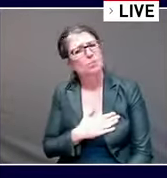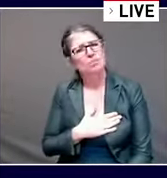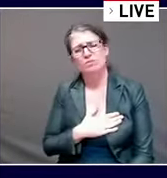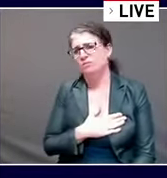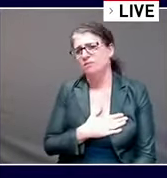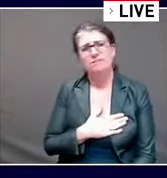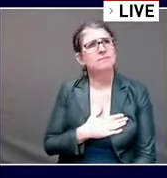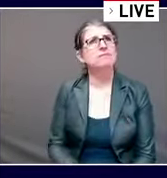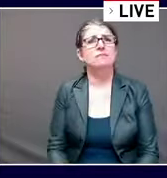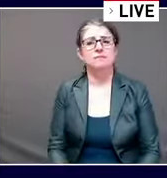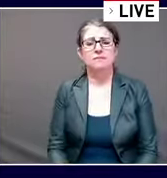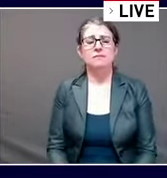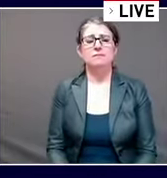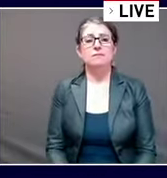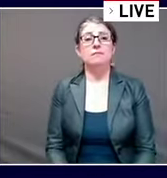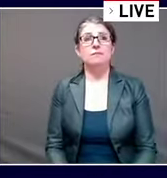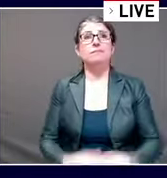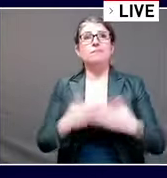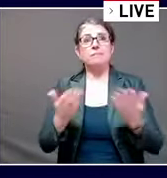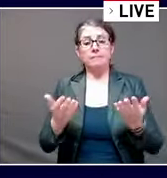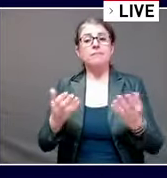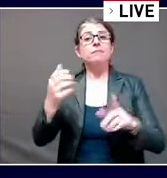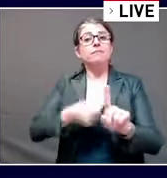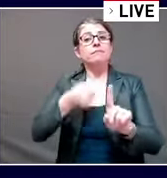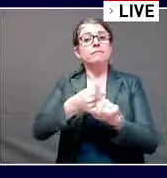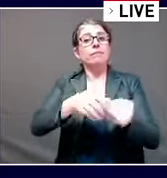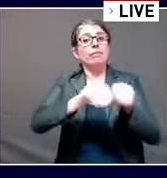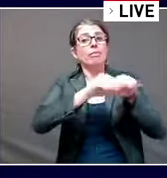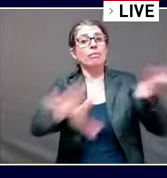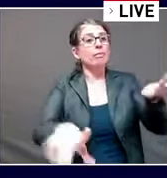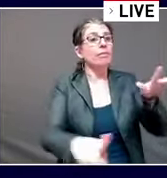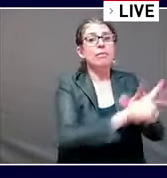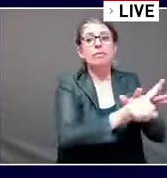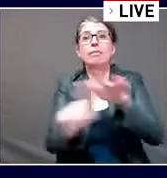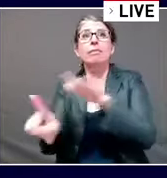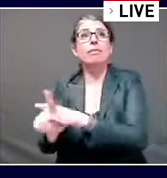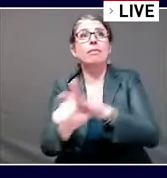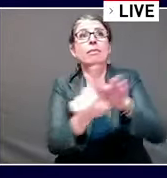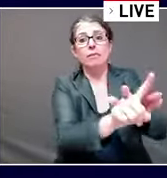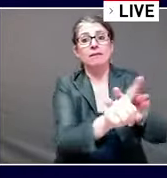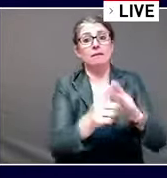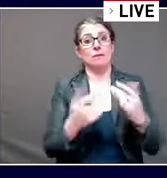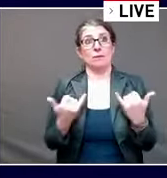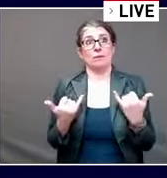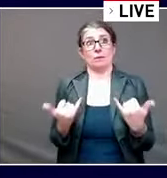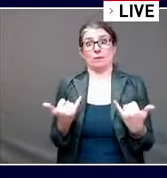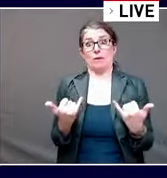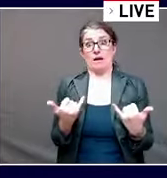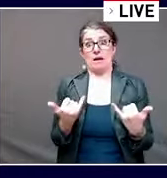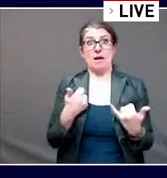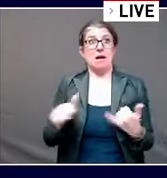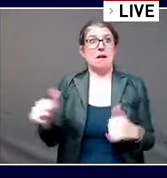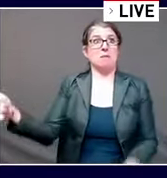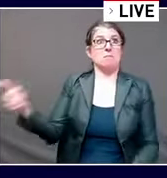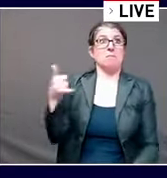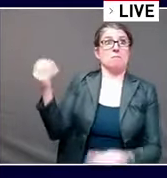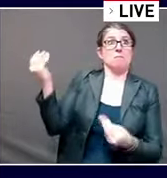days. And the numbers here are significant. Just today, Maine CDC has opened 3